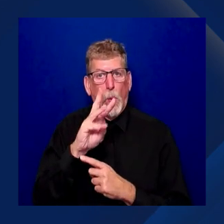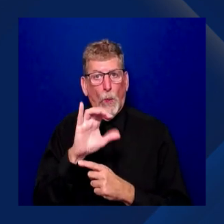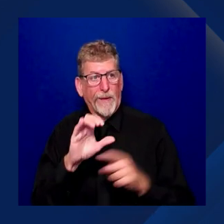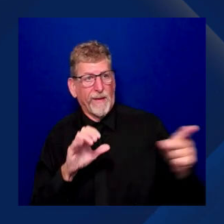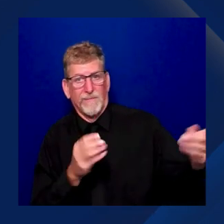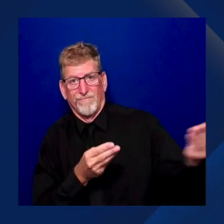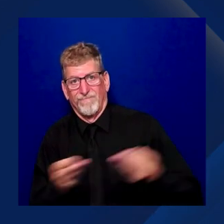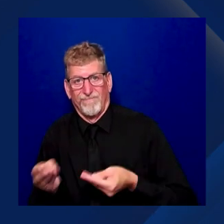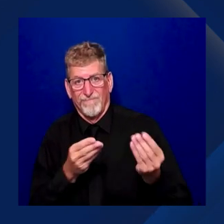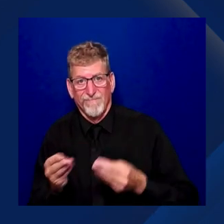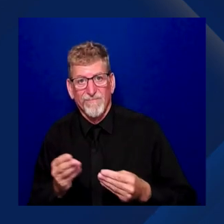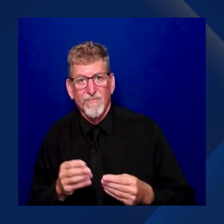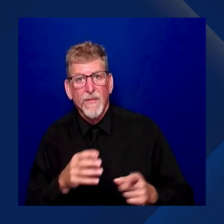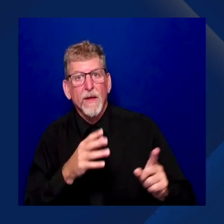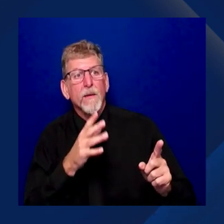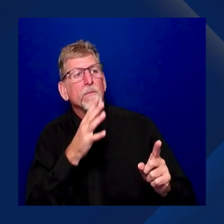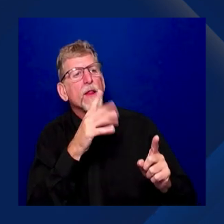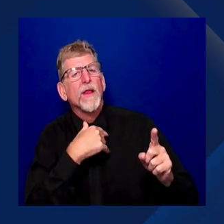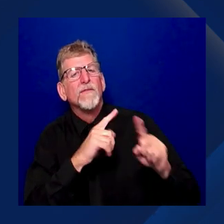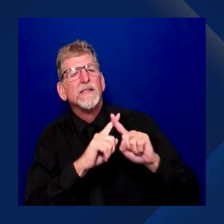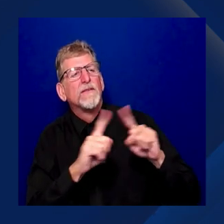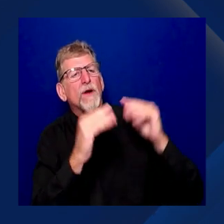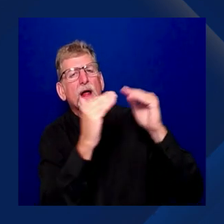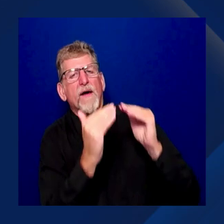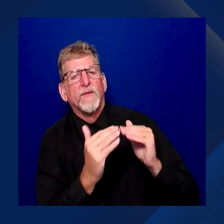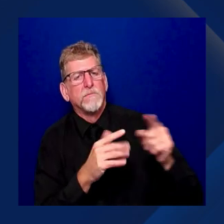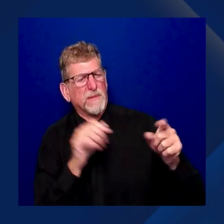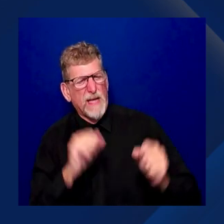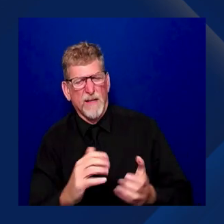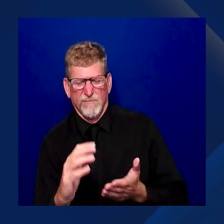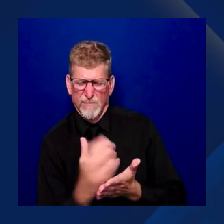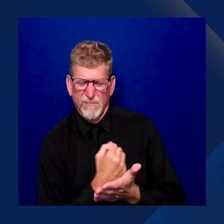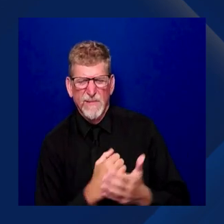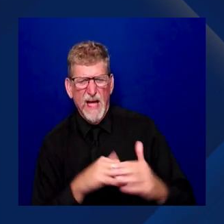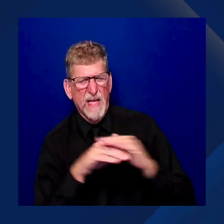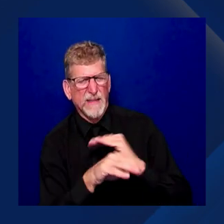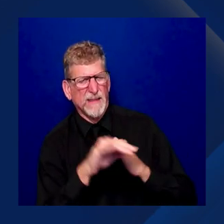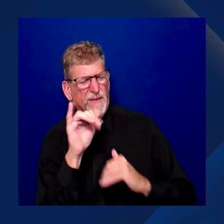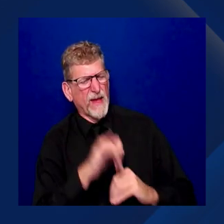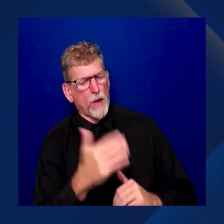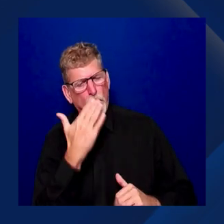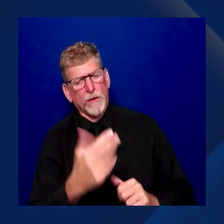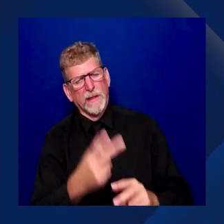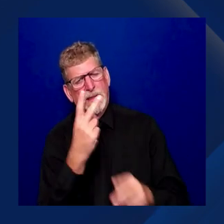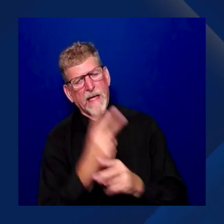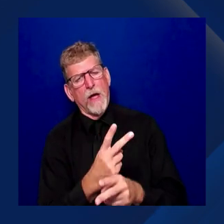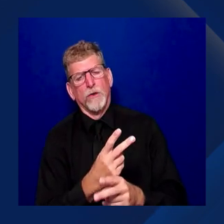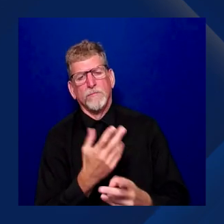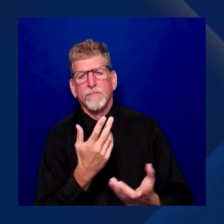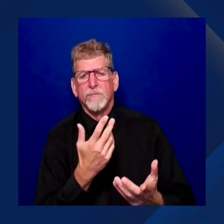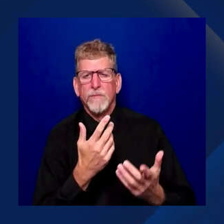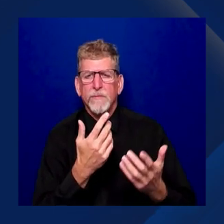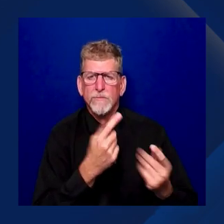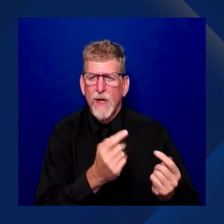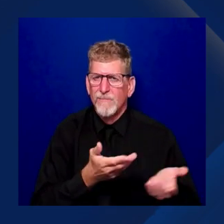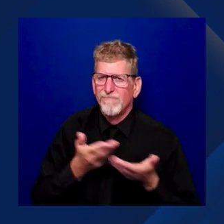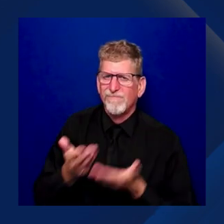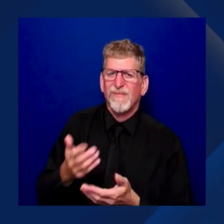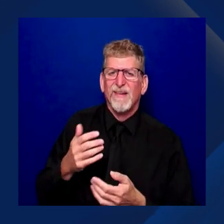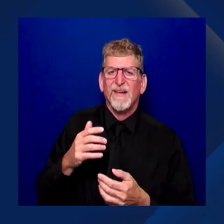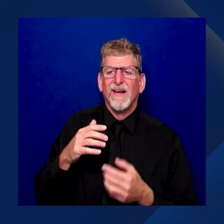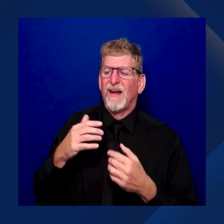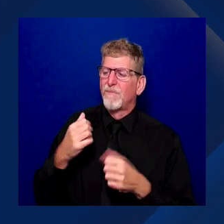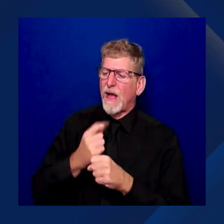need so that they can bring healthy babies into the world. As we learned during this terrible pandemic, not